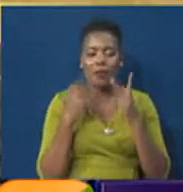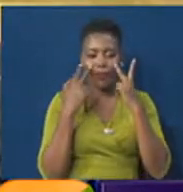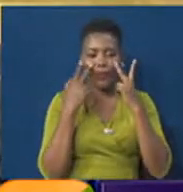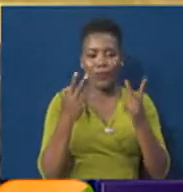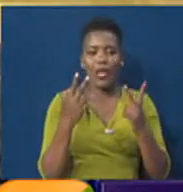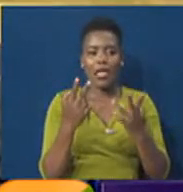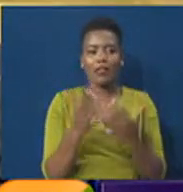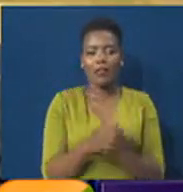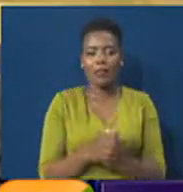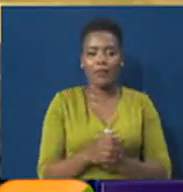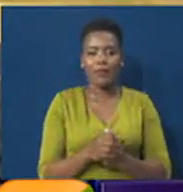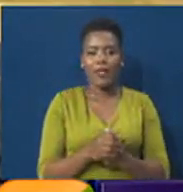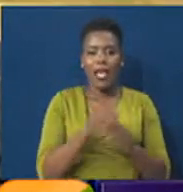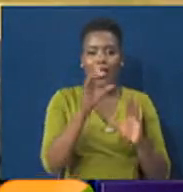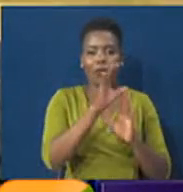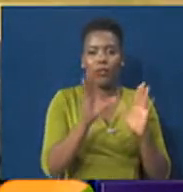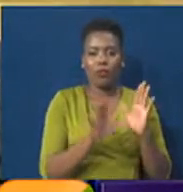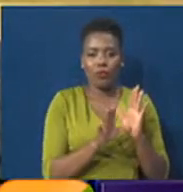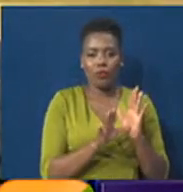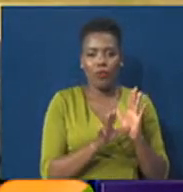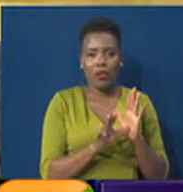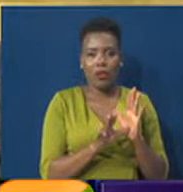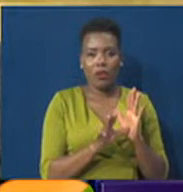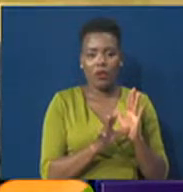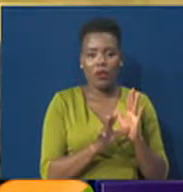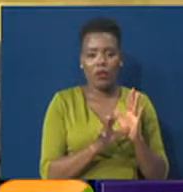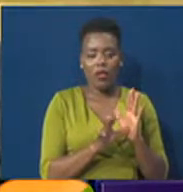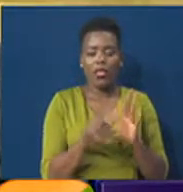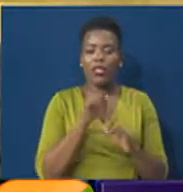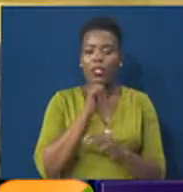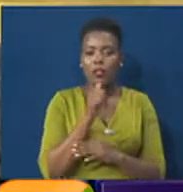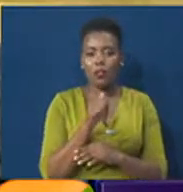the ethos of our constitution and the spirit, it is not